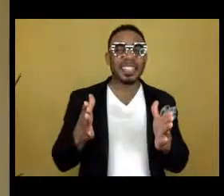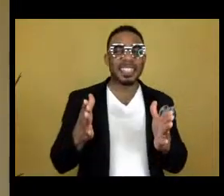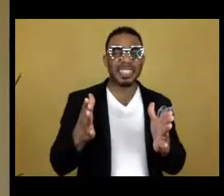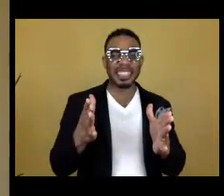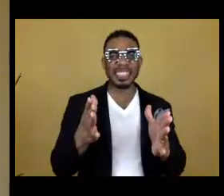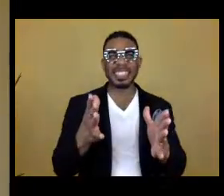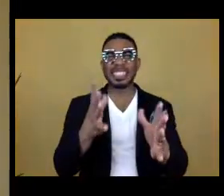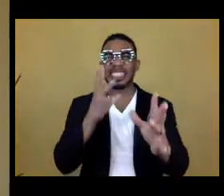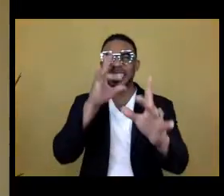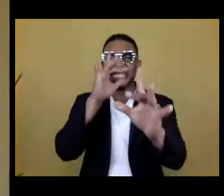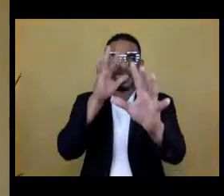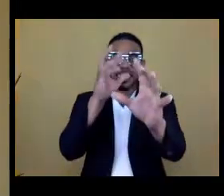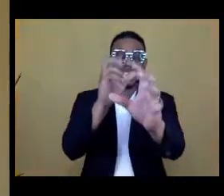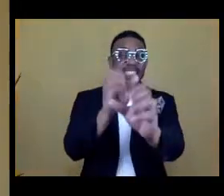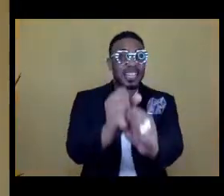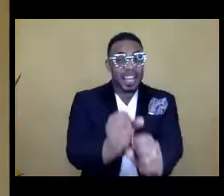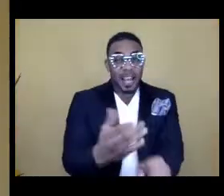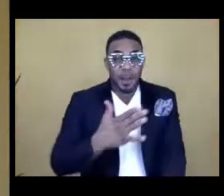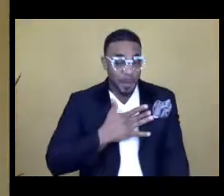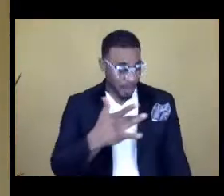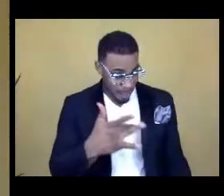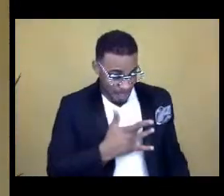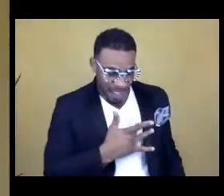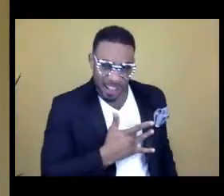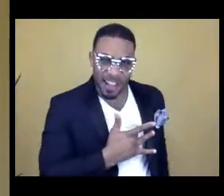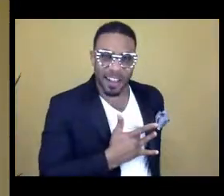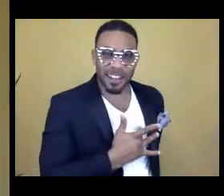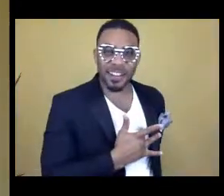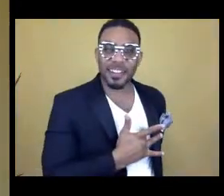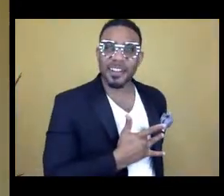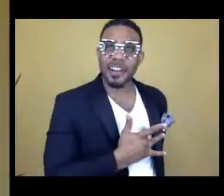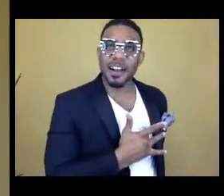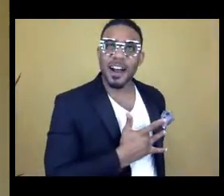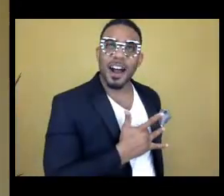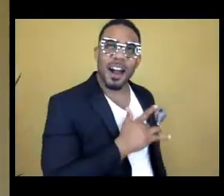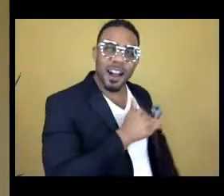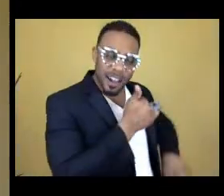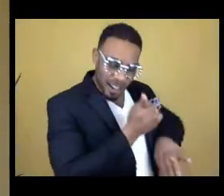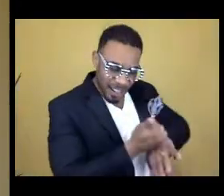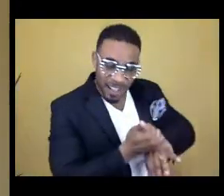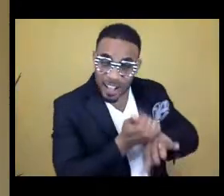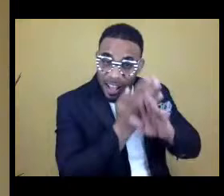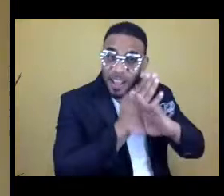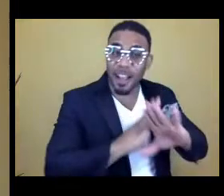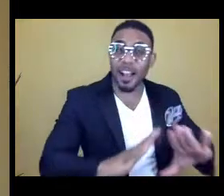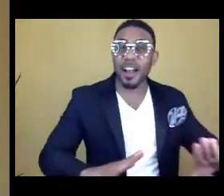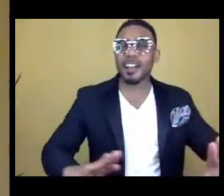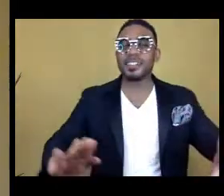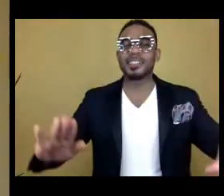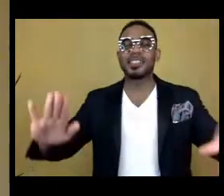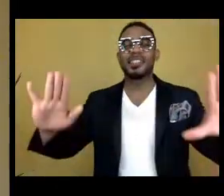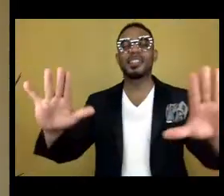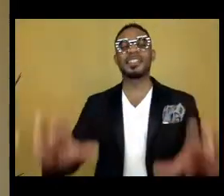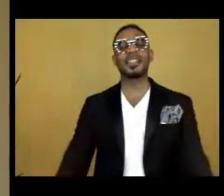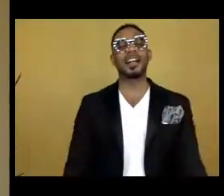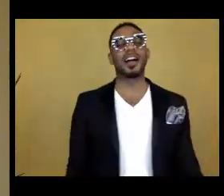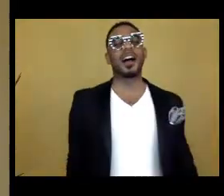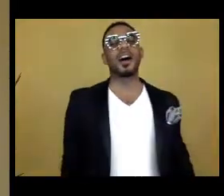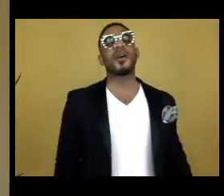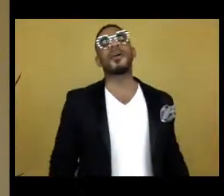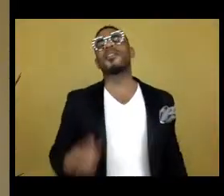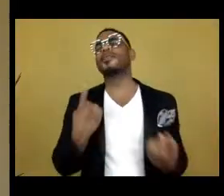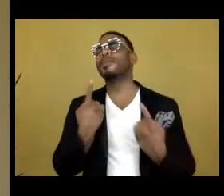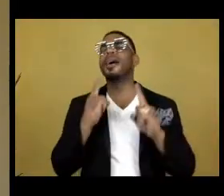quest, that my heart will lie peaceful and calm when